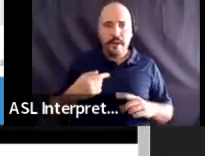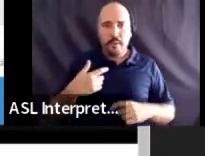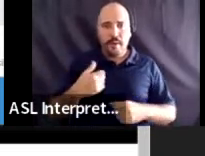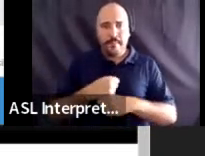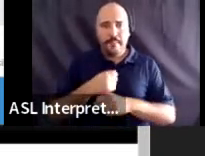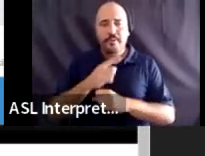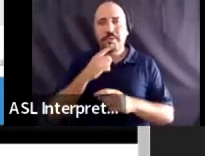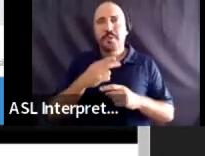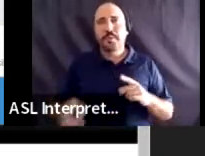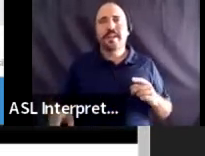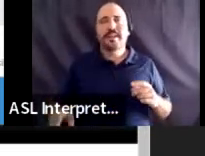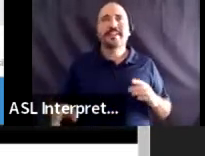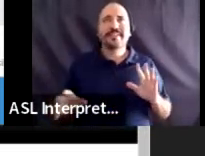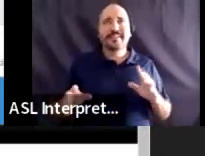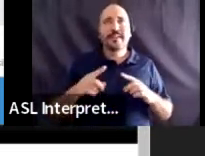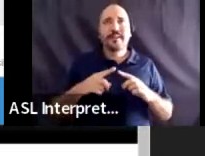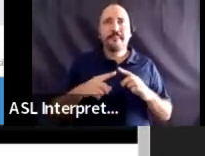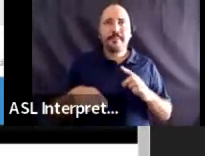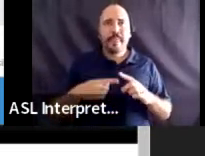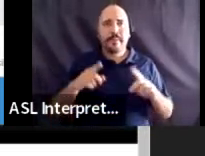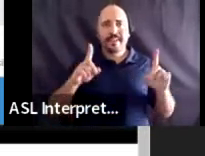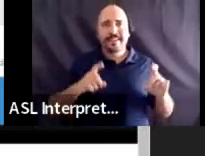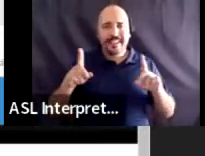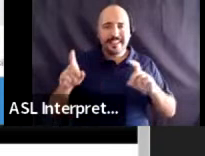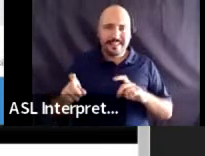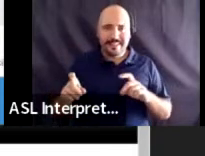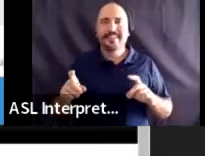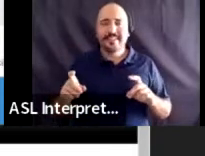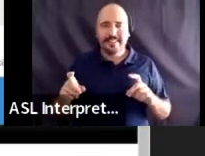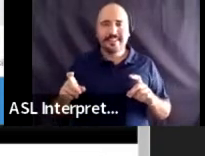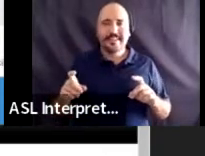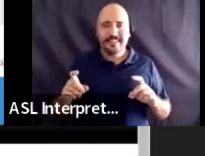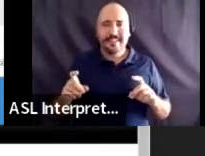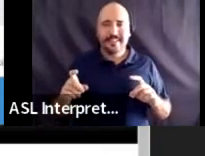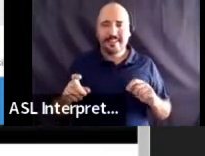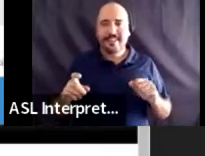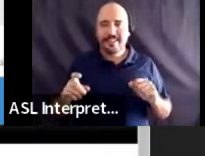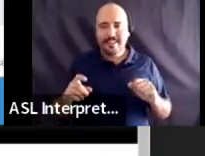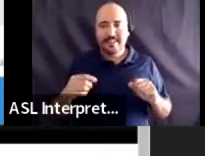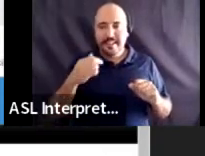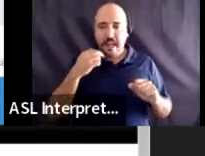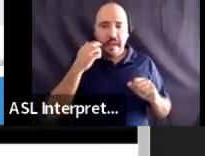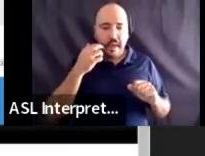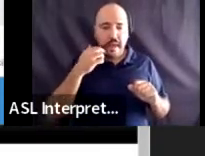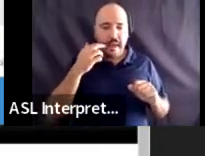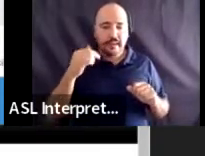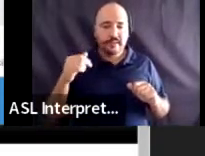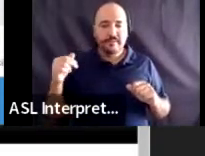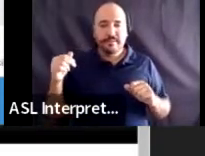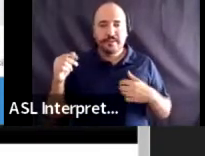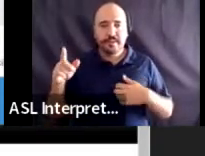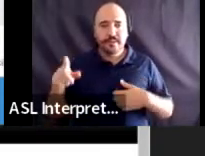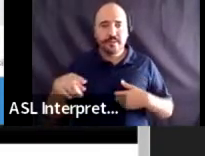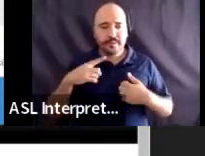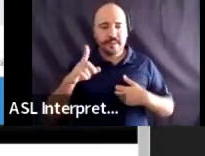could, real quick, while about Sure. testing, is that when it comes to testing for screen readers,